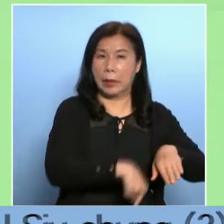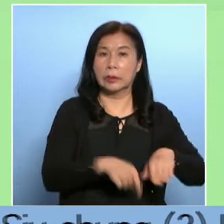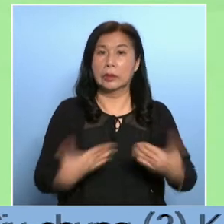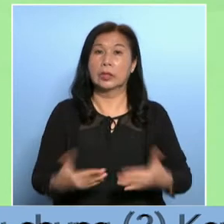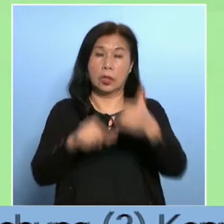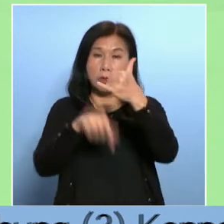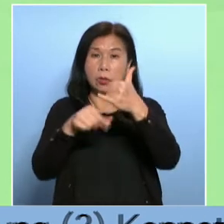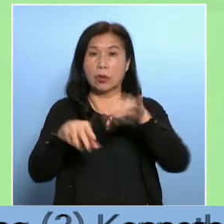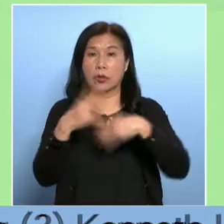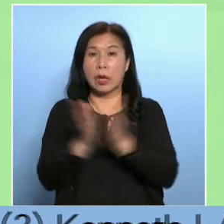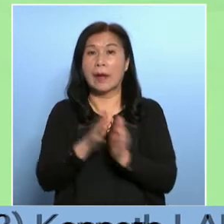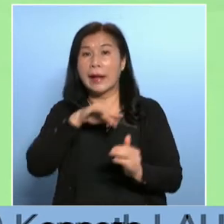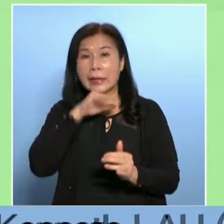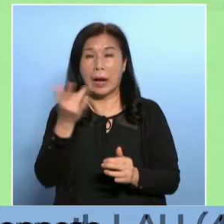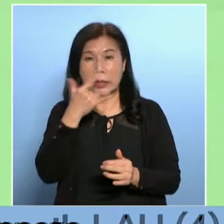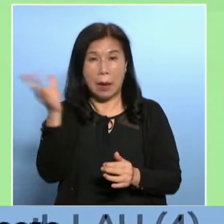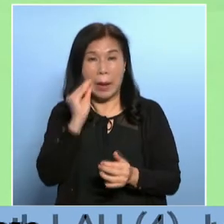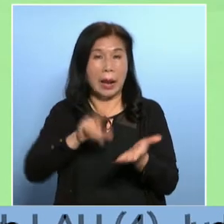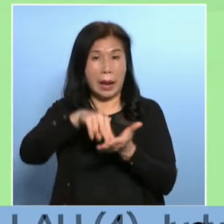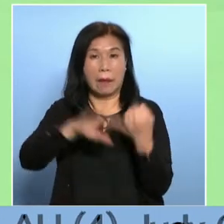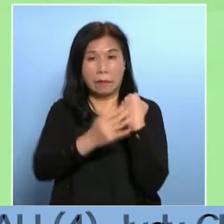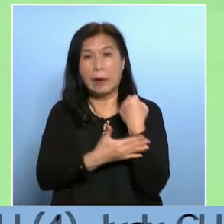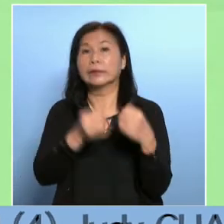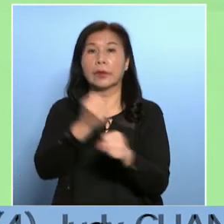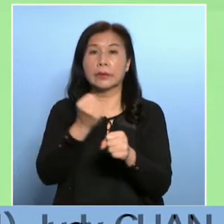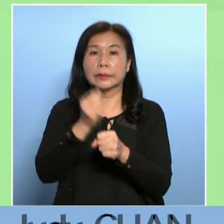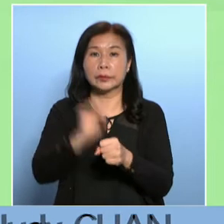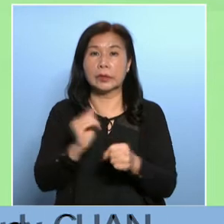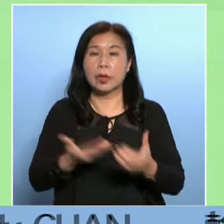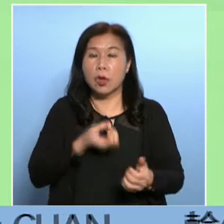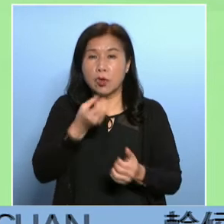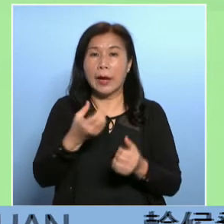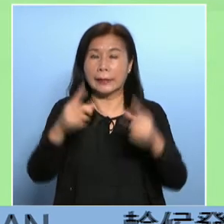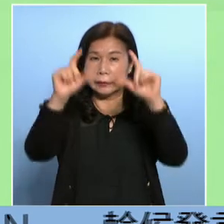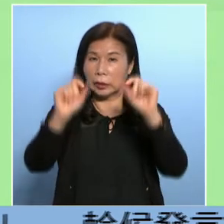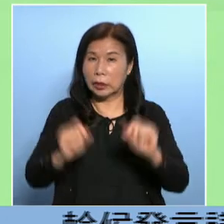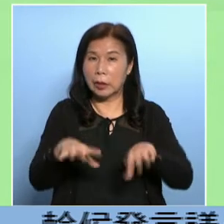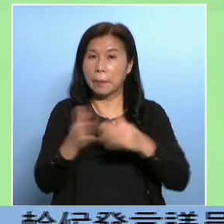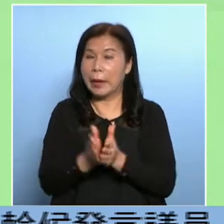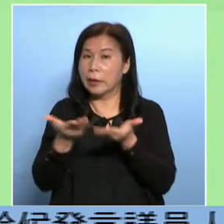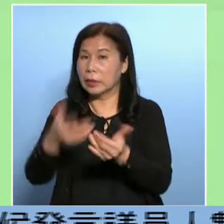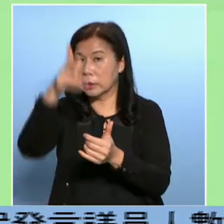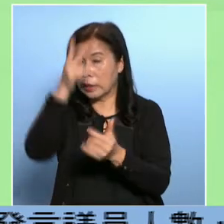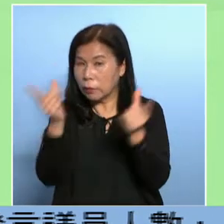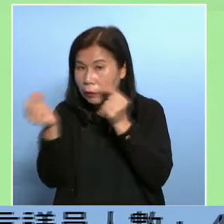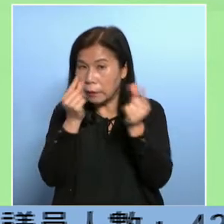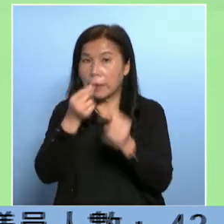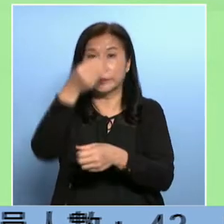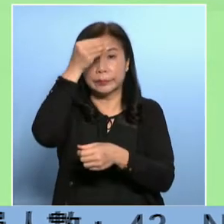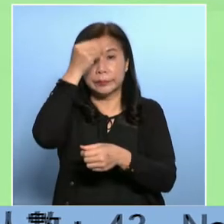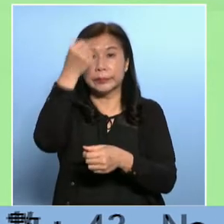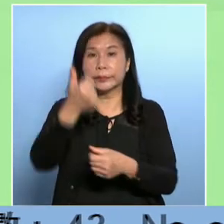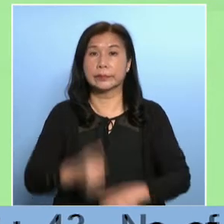legislation to crack down on fake news. We're pleased to see that finally the legislative work can be completed within this year. I mean, there will